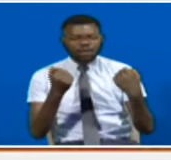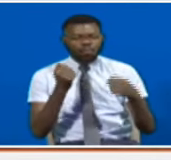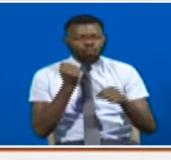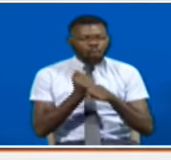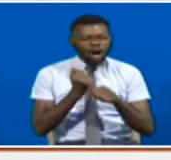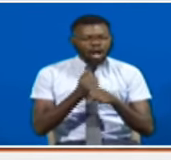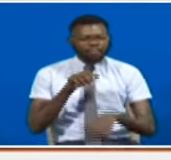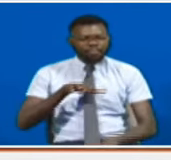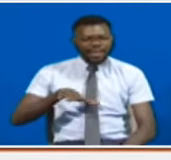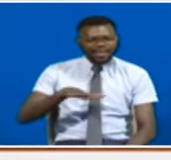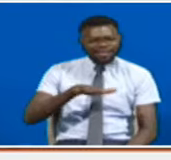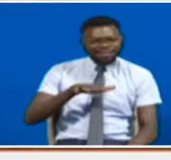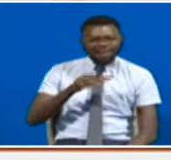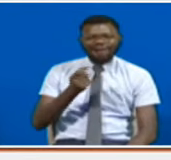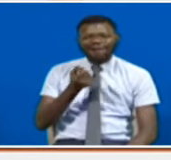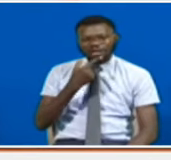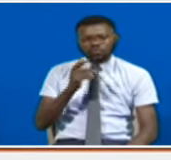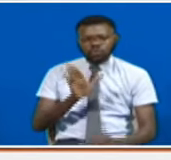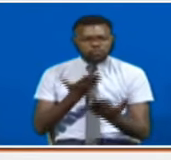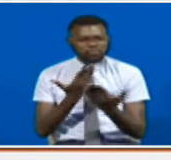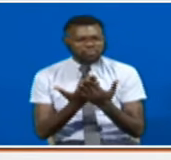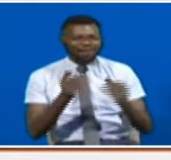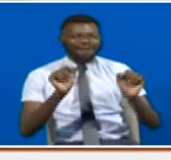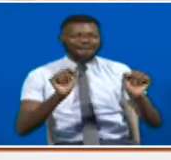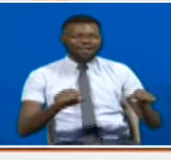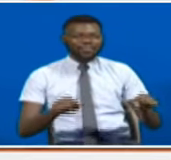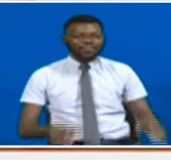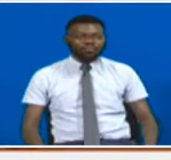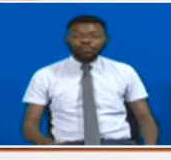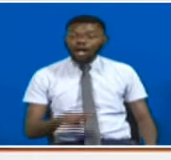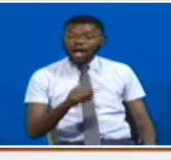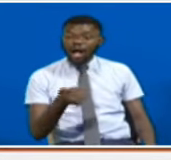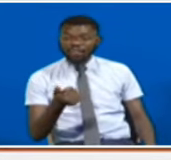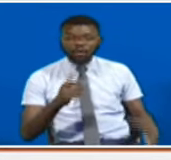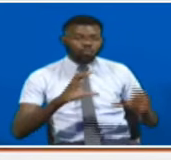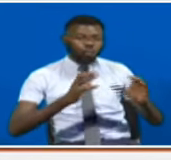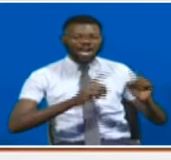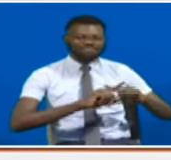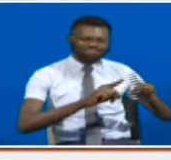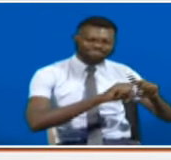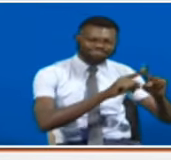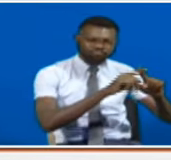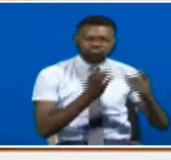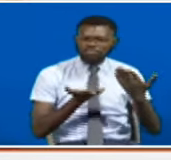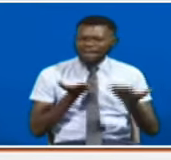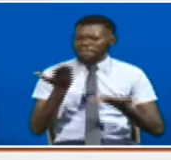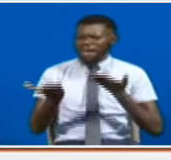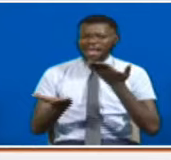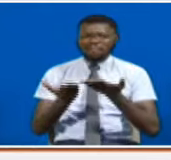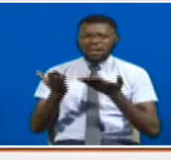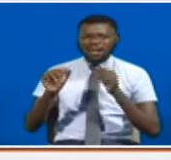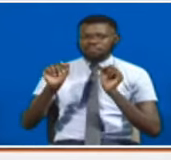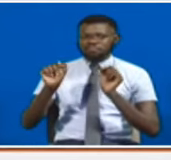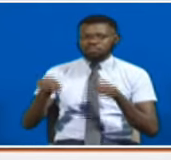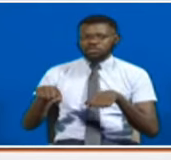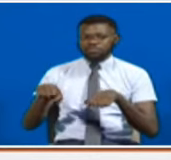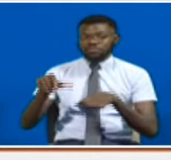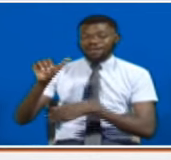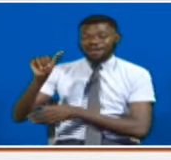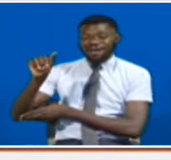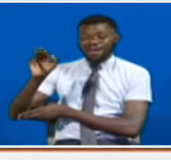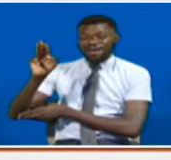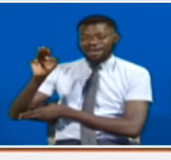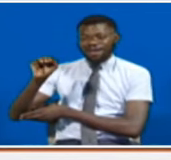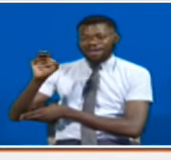that has now been expanded. Based on that expansion, then these other cadres can apply. So now Amoth is applying as